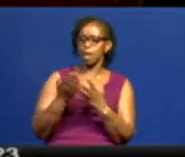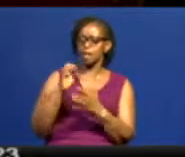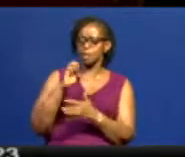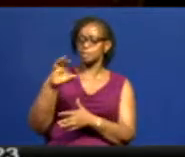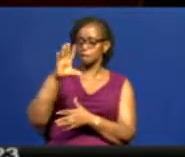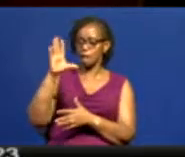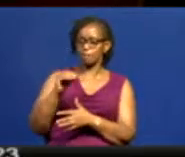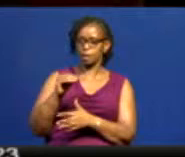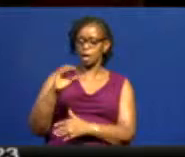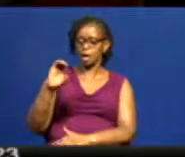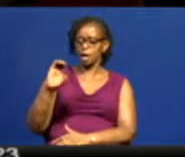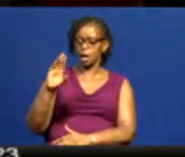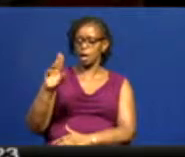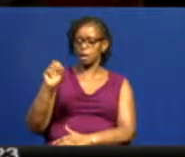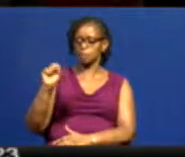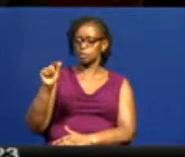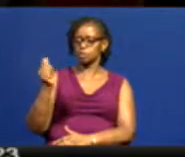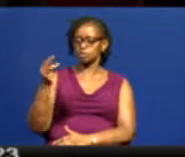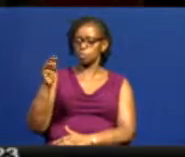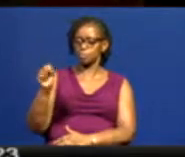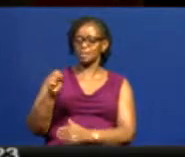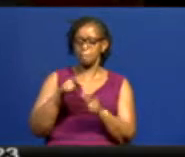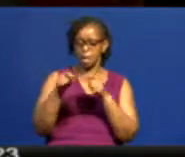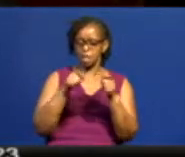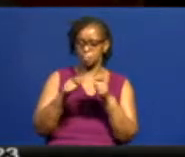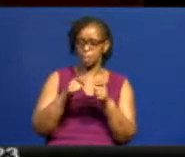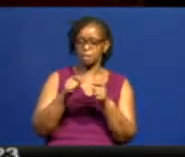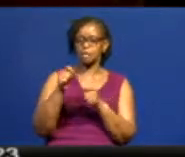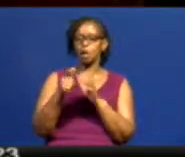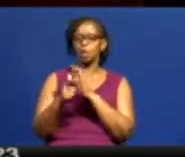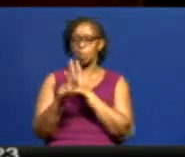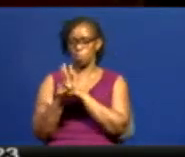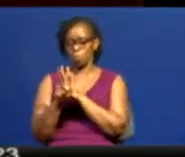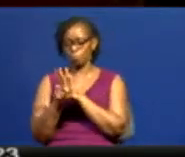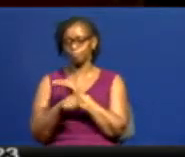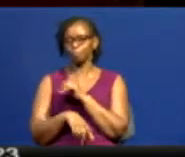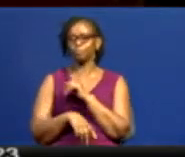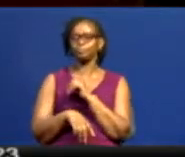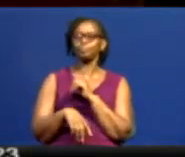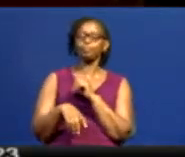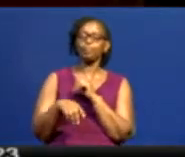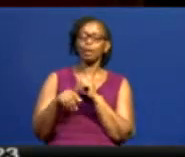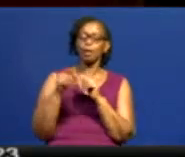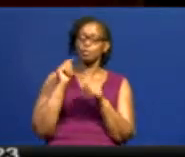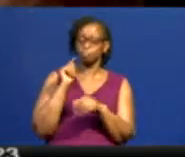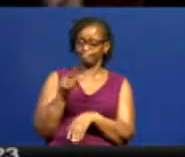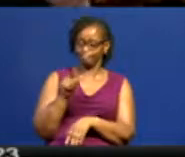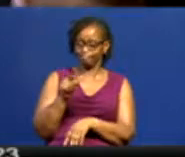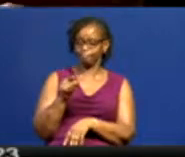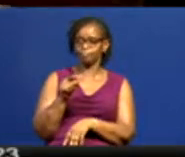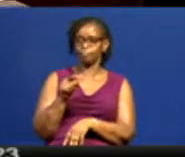Our Constitution talks about there cannot be taxation without representation. But you find now this Council of